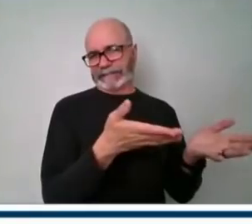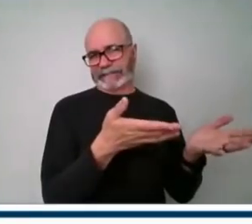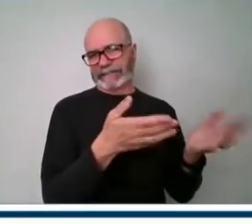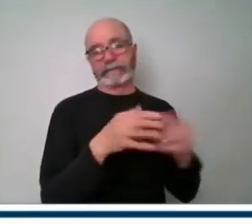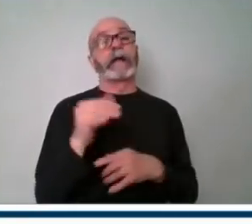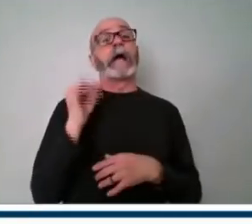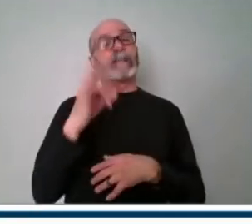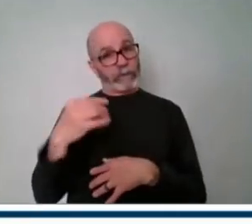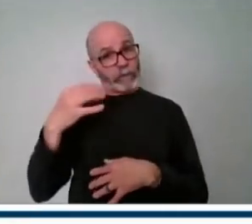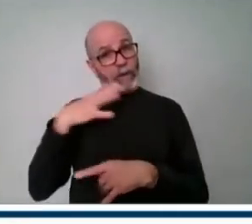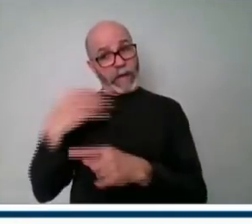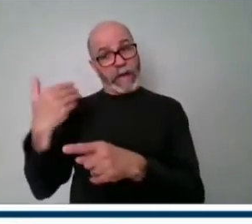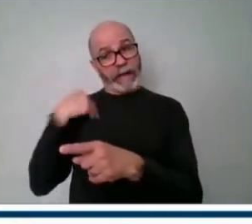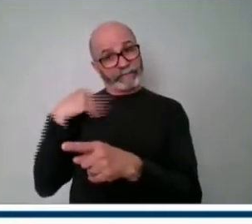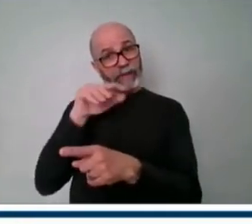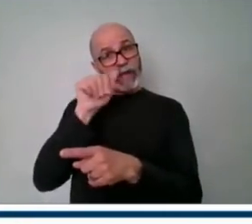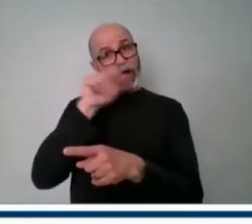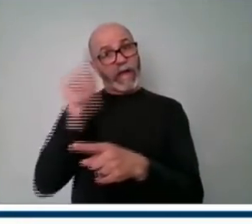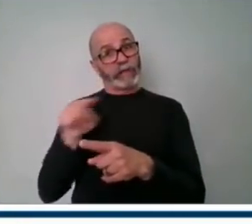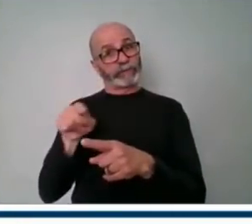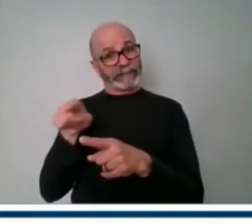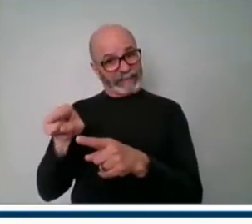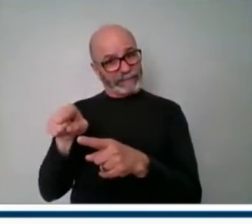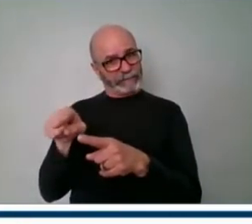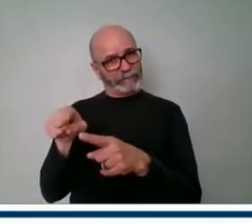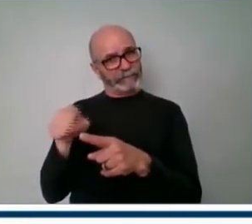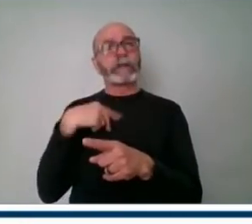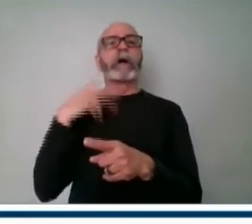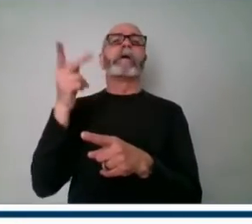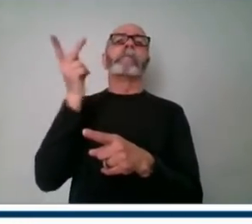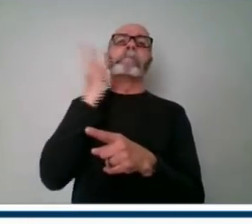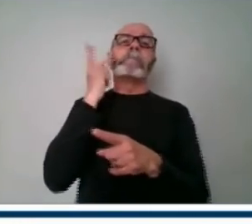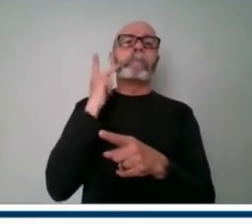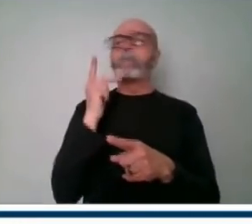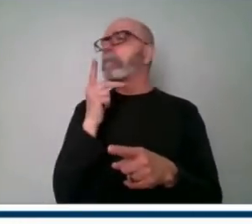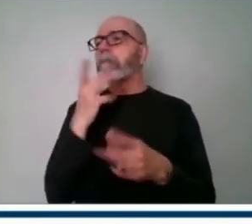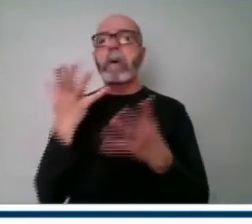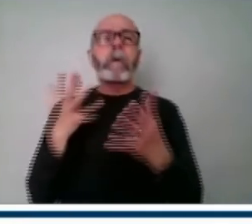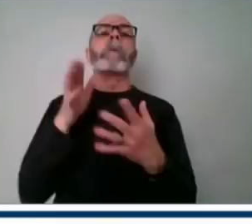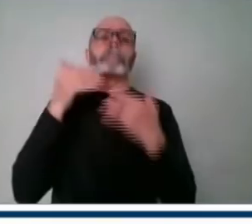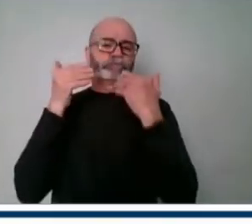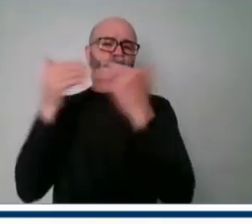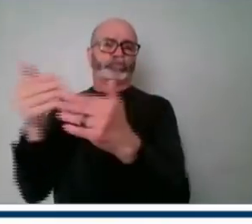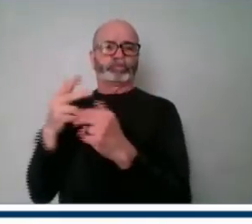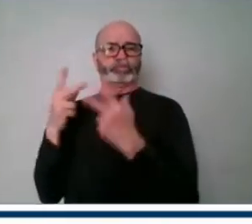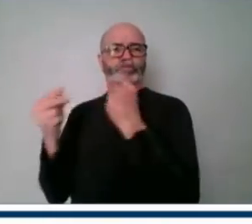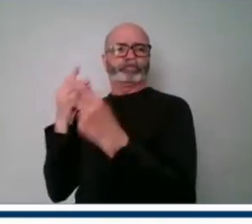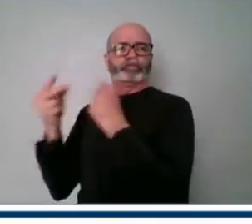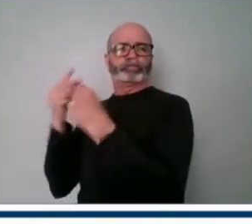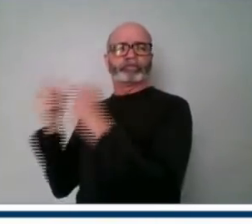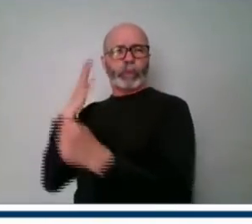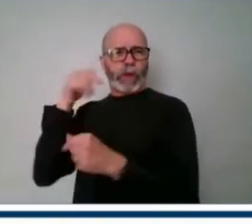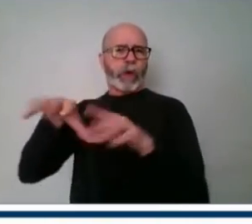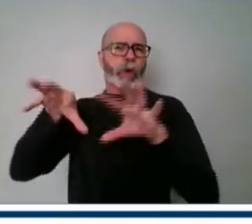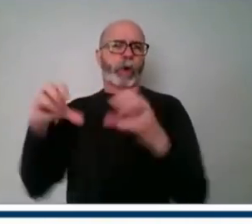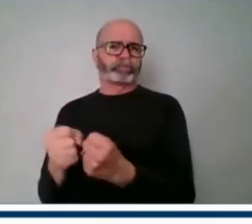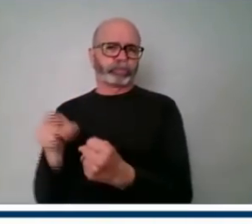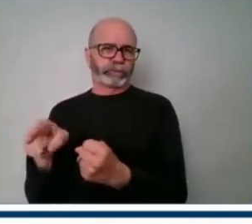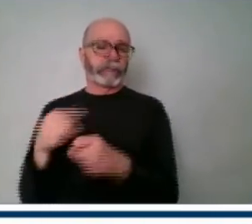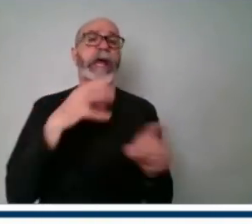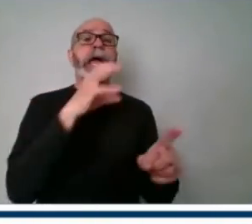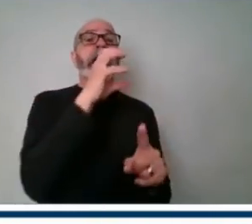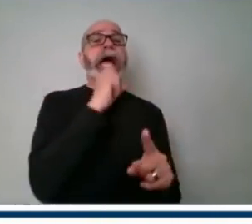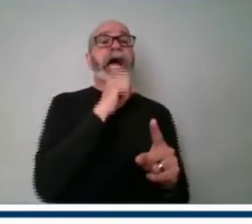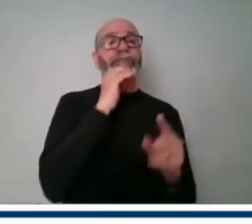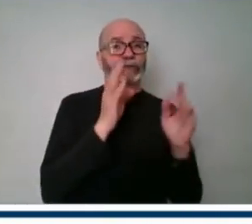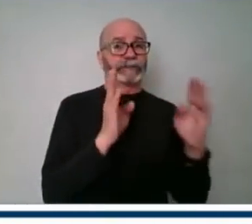and we'll have to see what we get down the road, we might be able to do that. But by the time we get that, we're going to have lots more mRNA vaccine